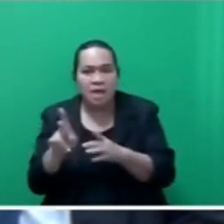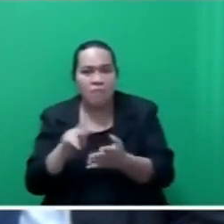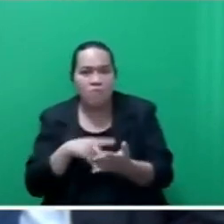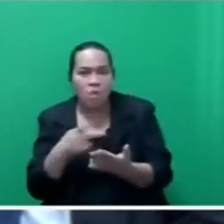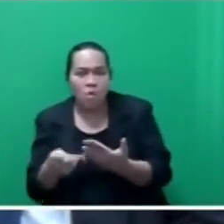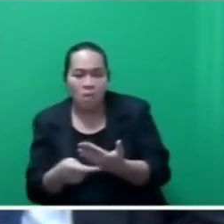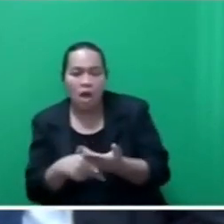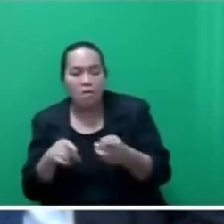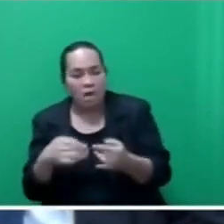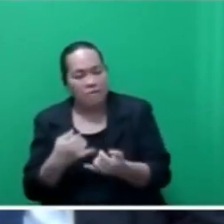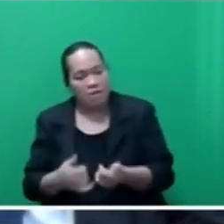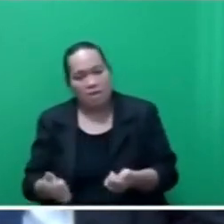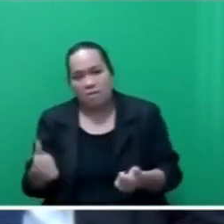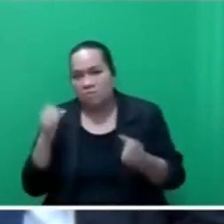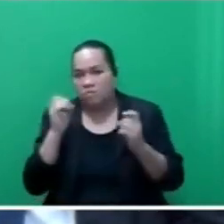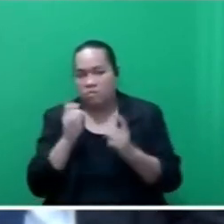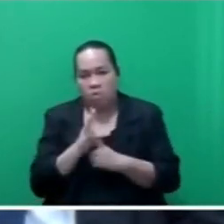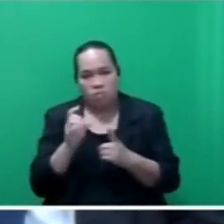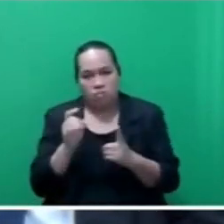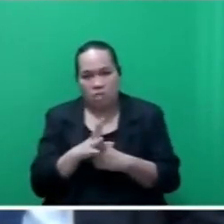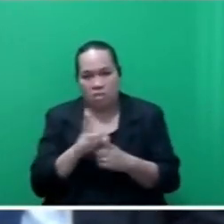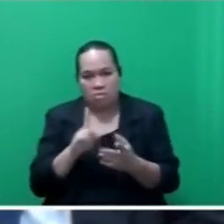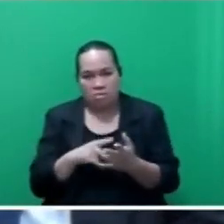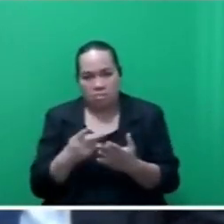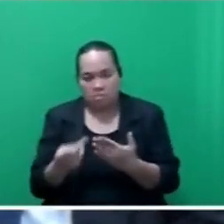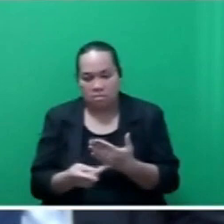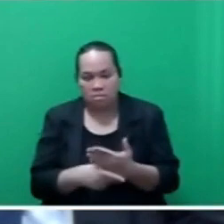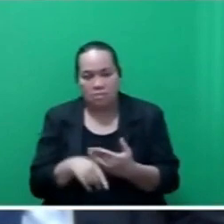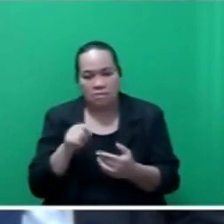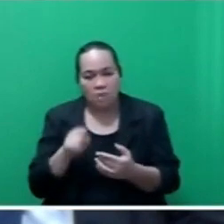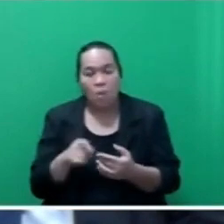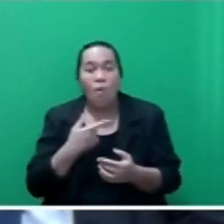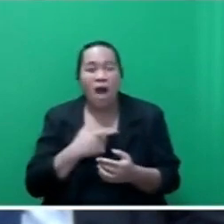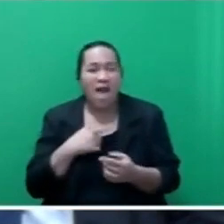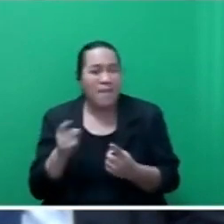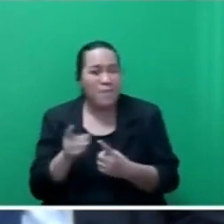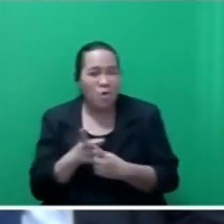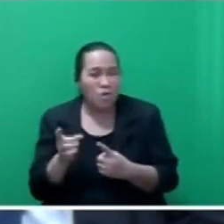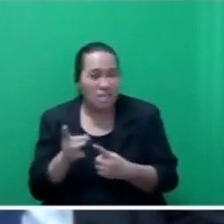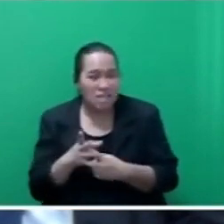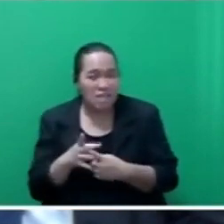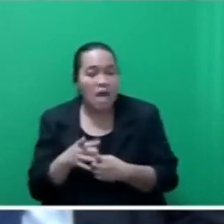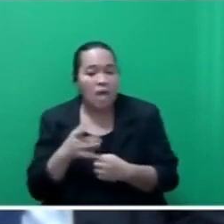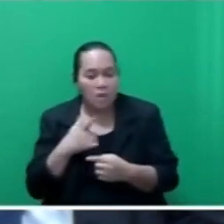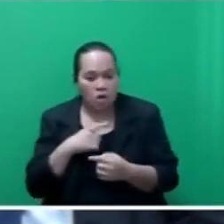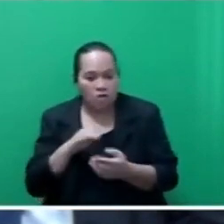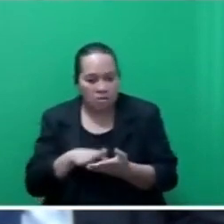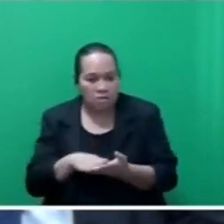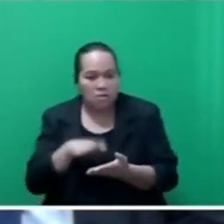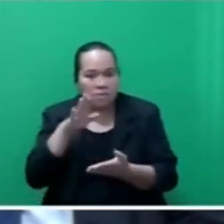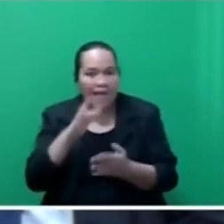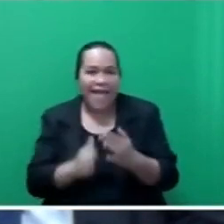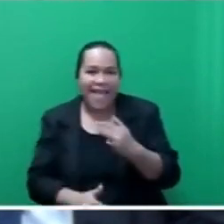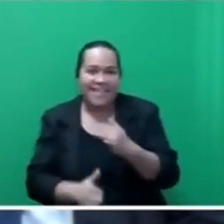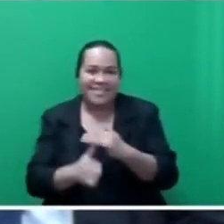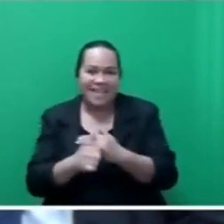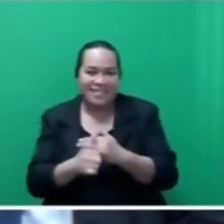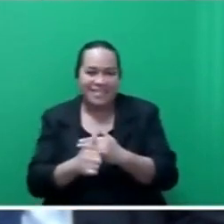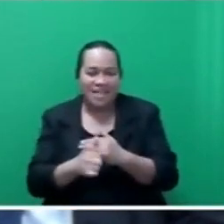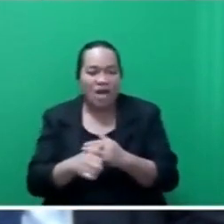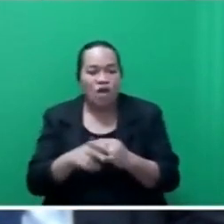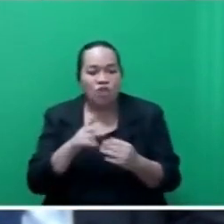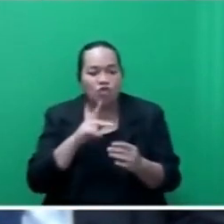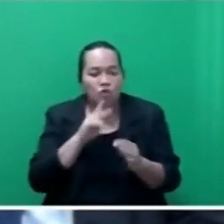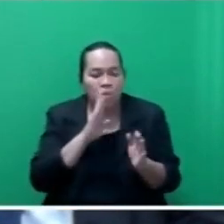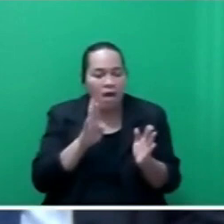become very, very important. It's important because it increases again the access to primary